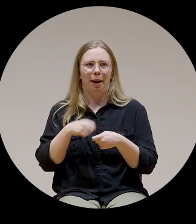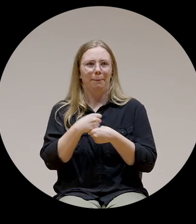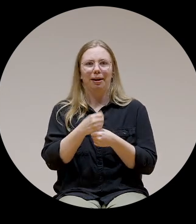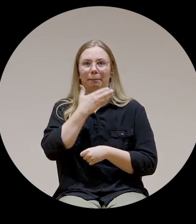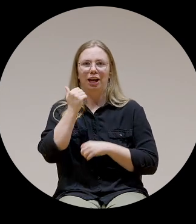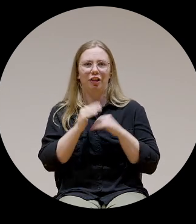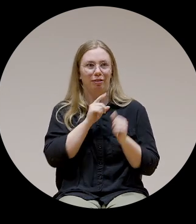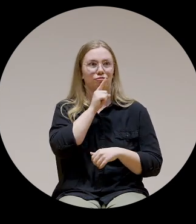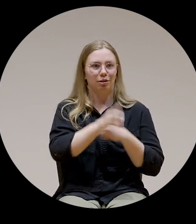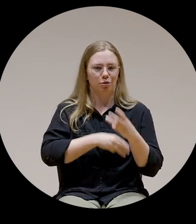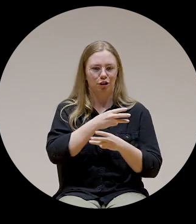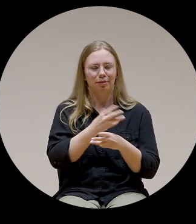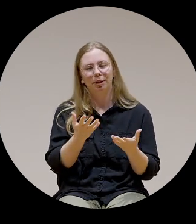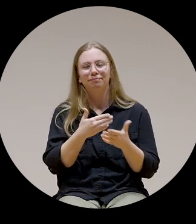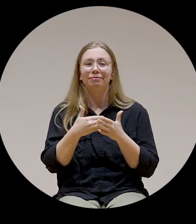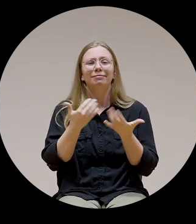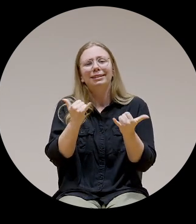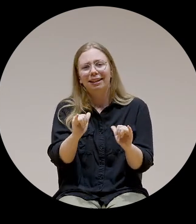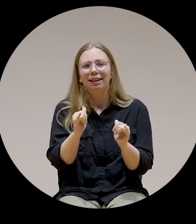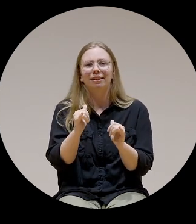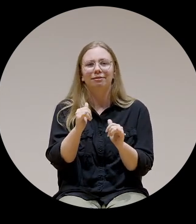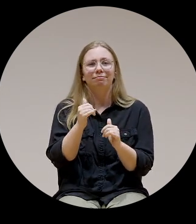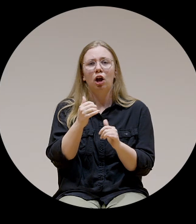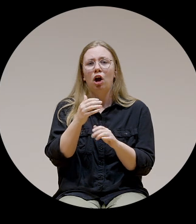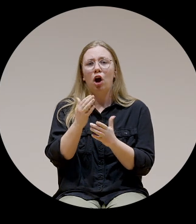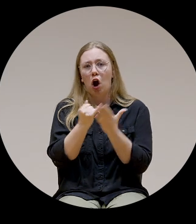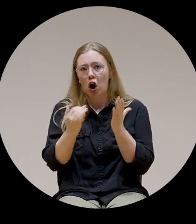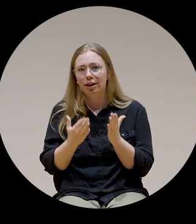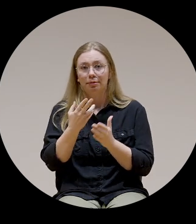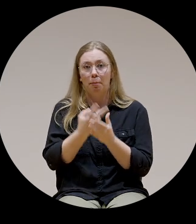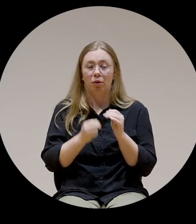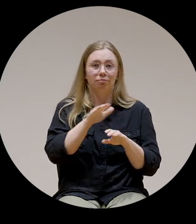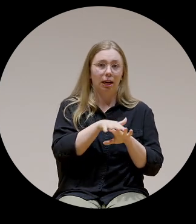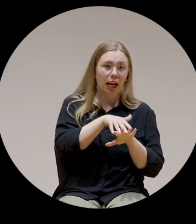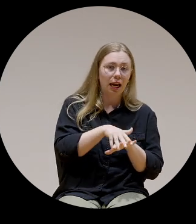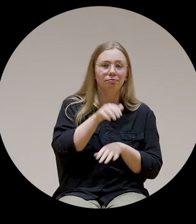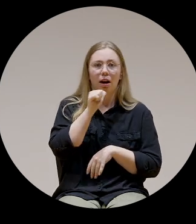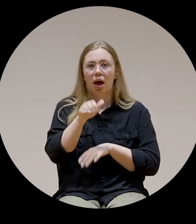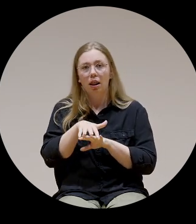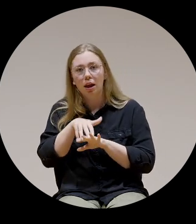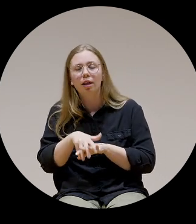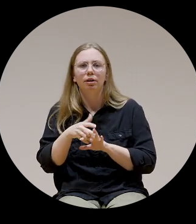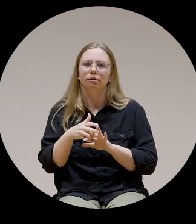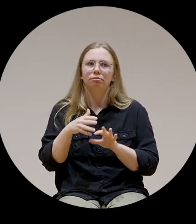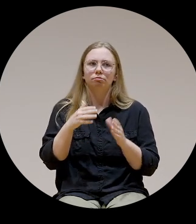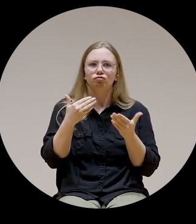Nevertheless, many artists, both native and non-native, have painted the corn dance. And in